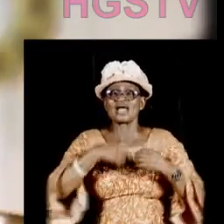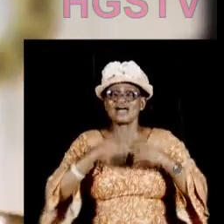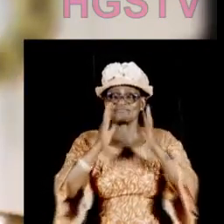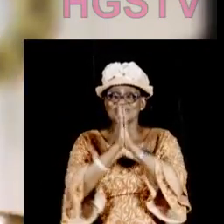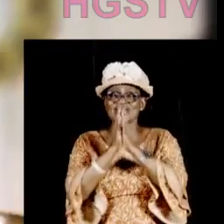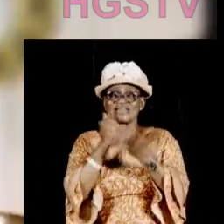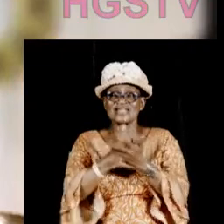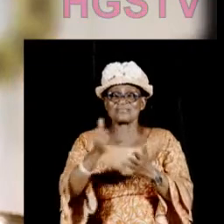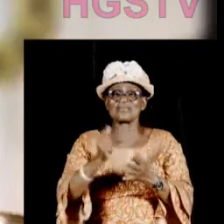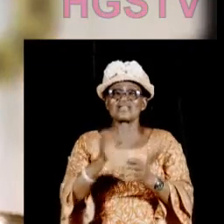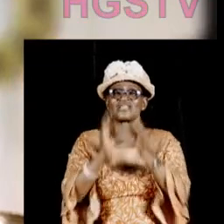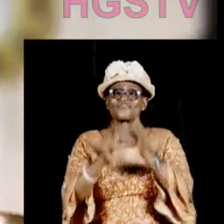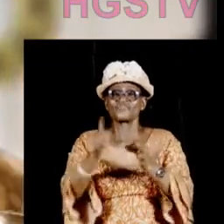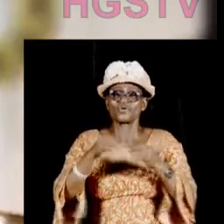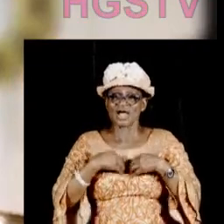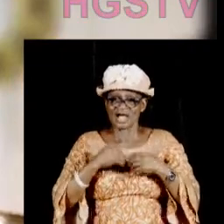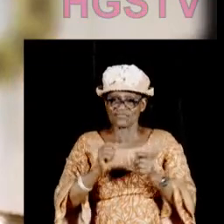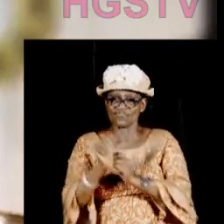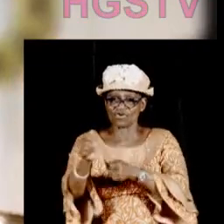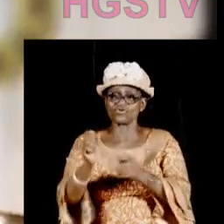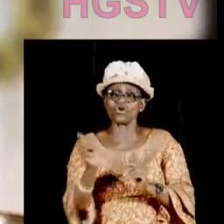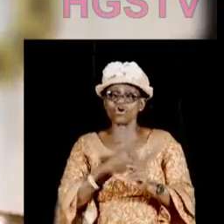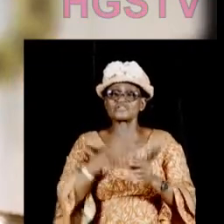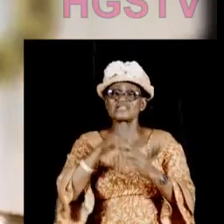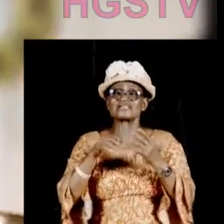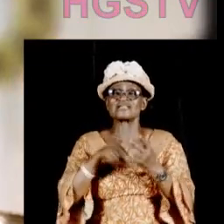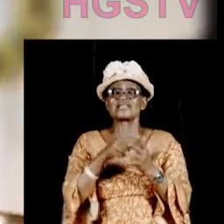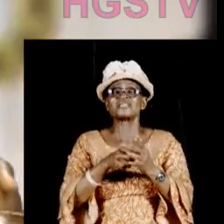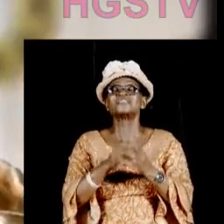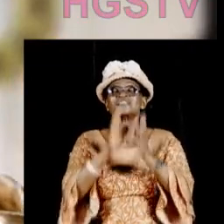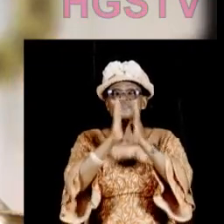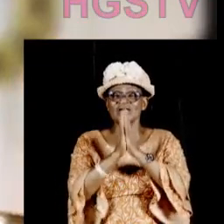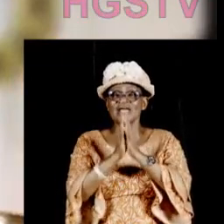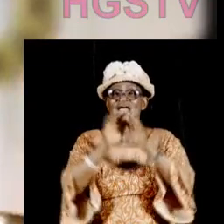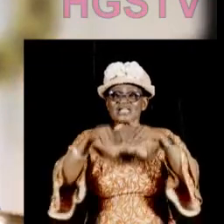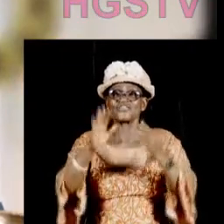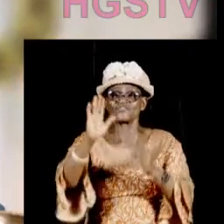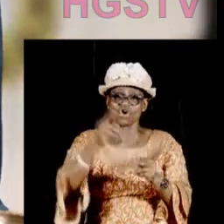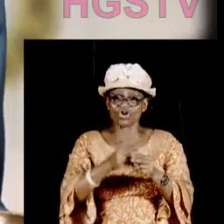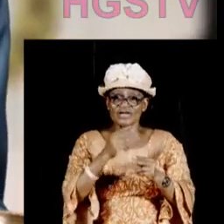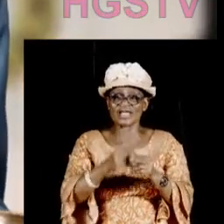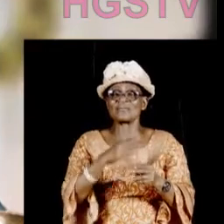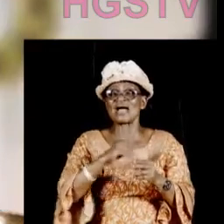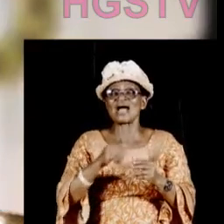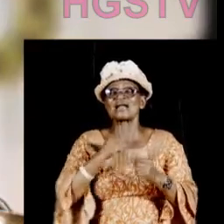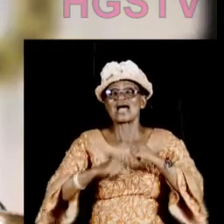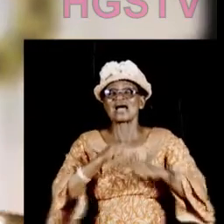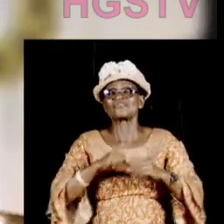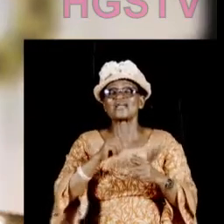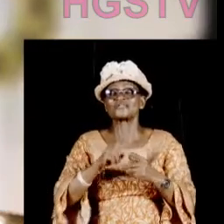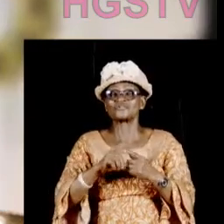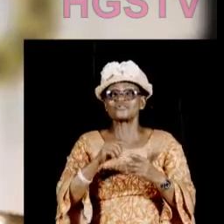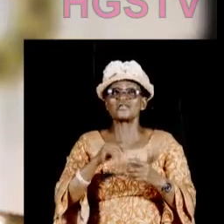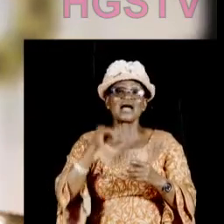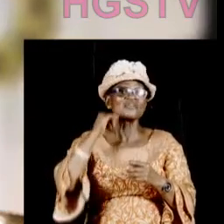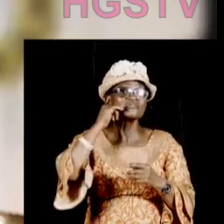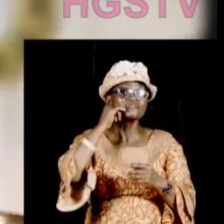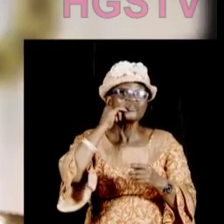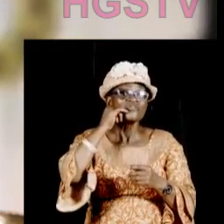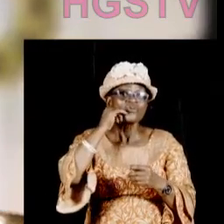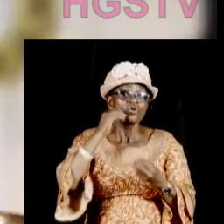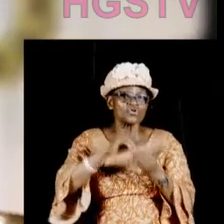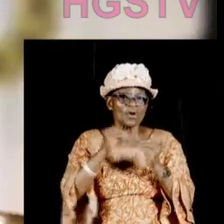this prayer, please give your names and address and phone number to the phone numbers on the screen,